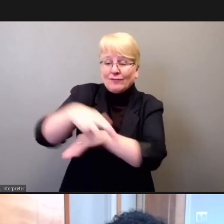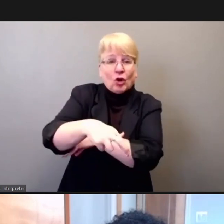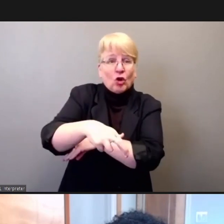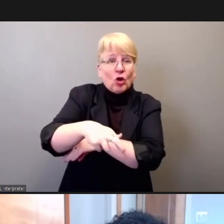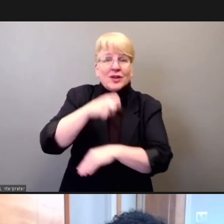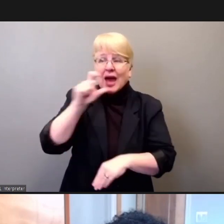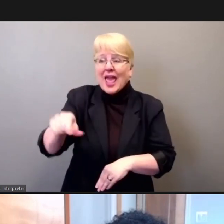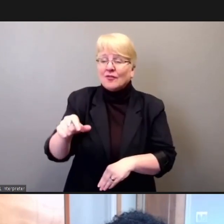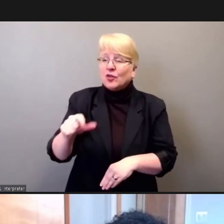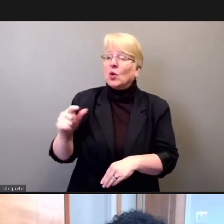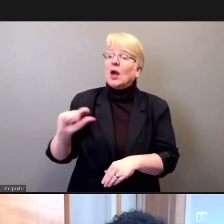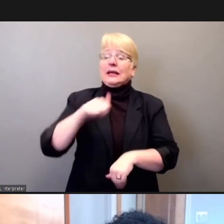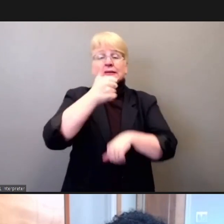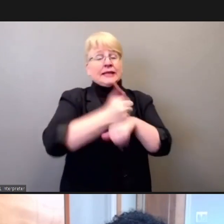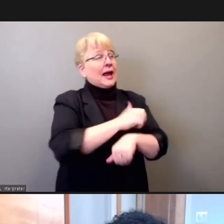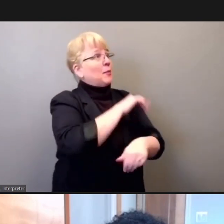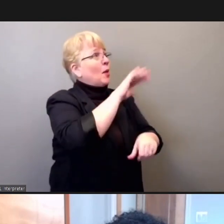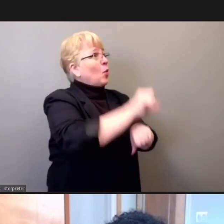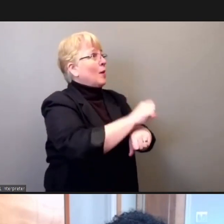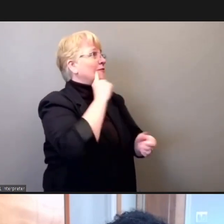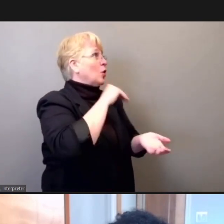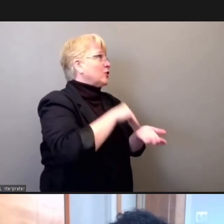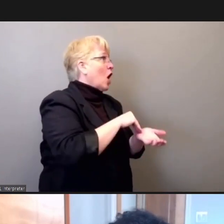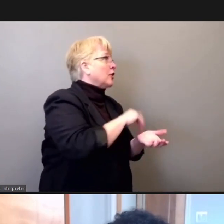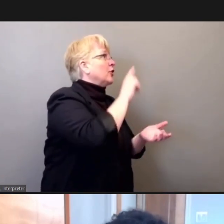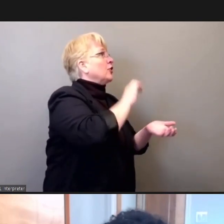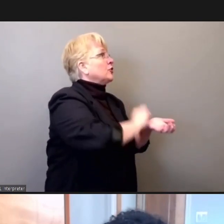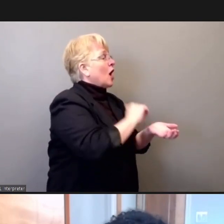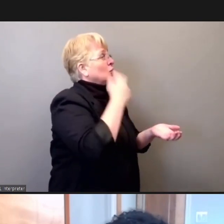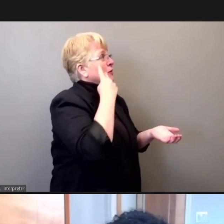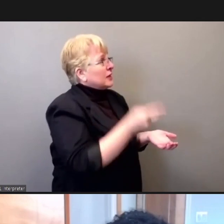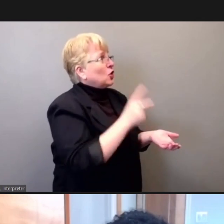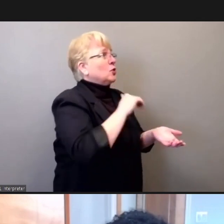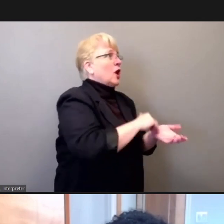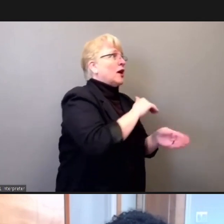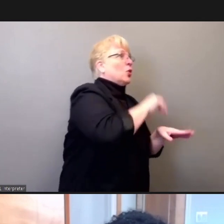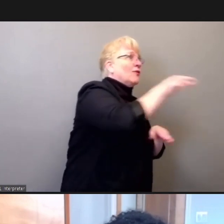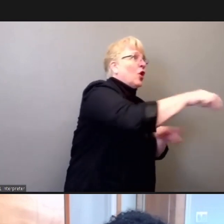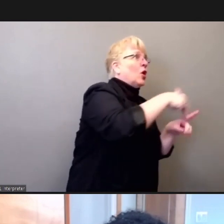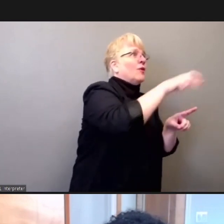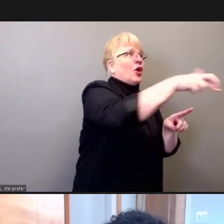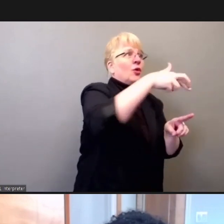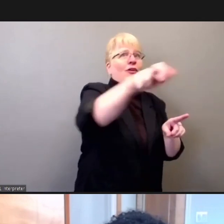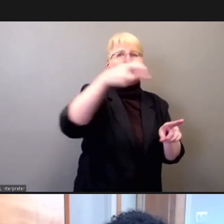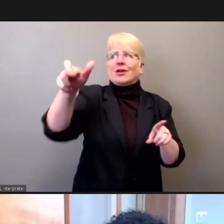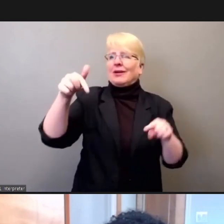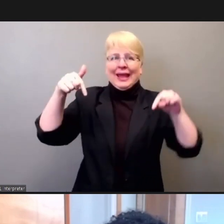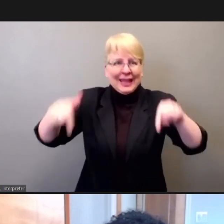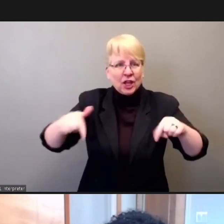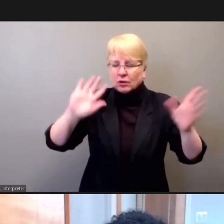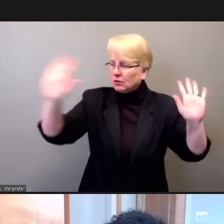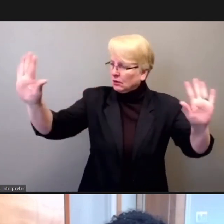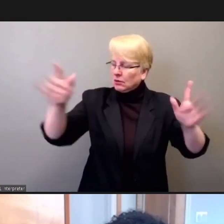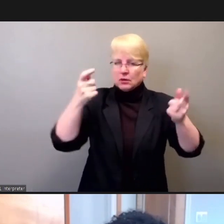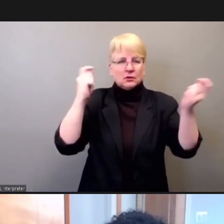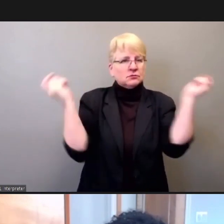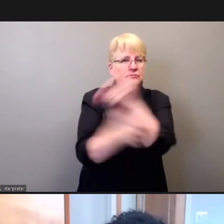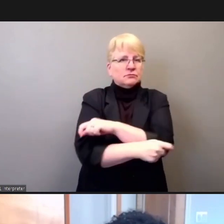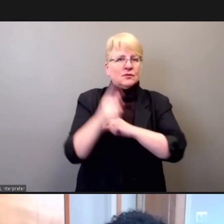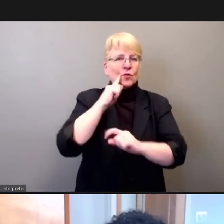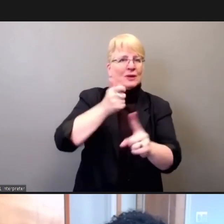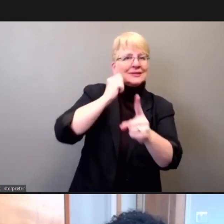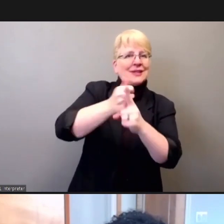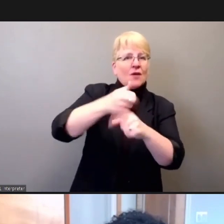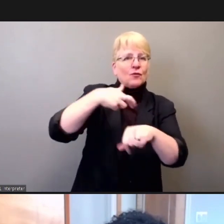that done as cases were declining. So we're ready, God forbid, that we see an uptick somewhere where we need